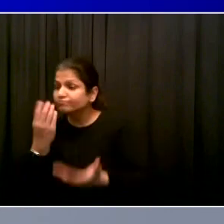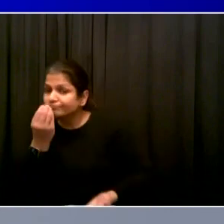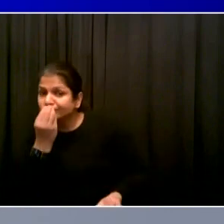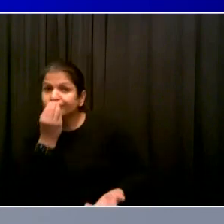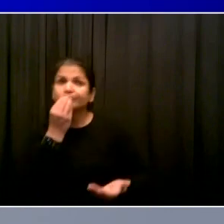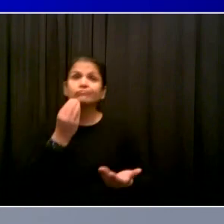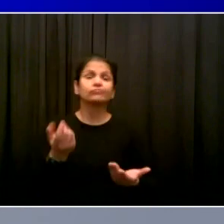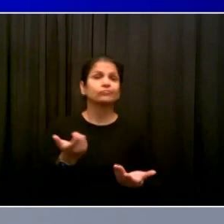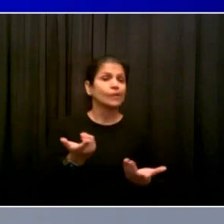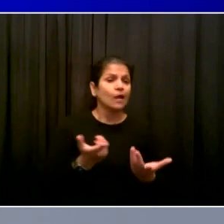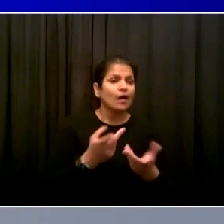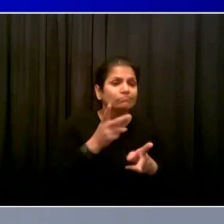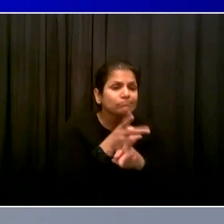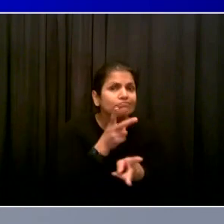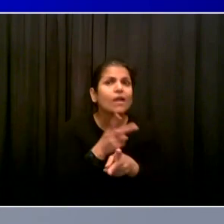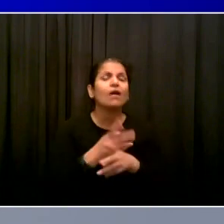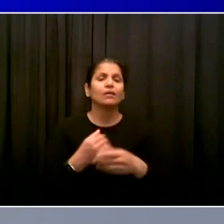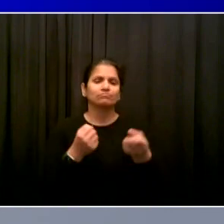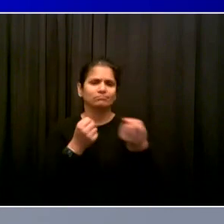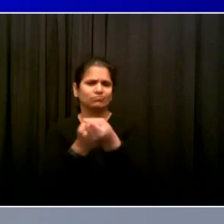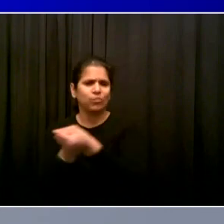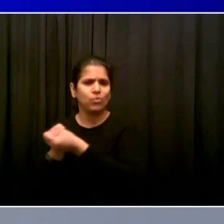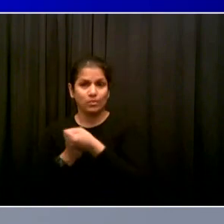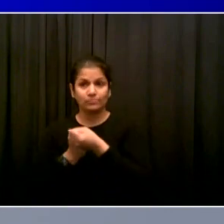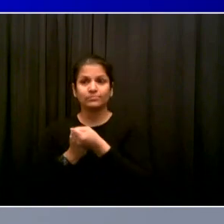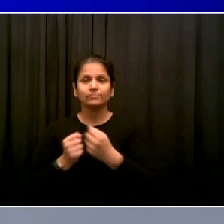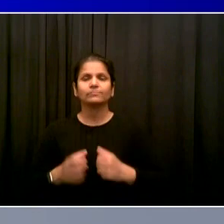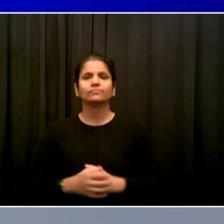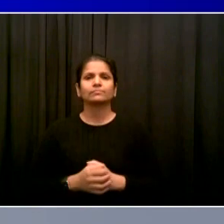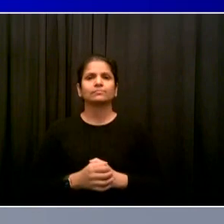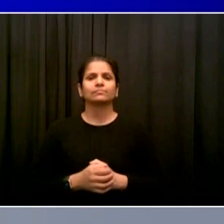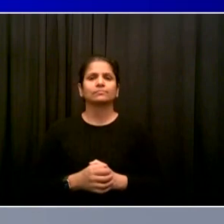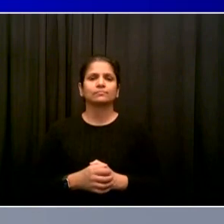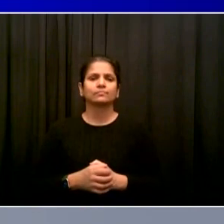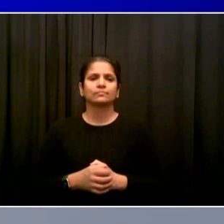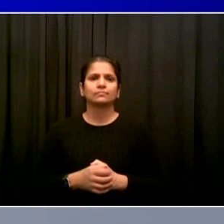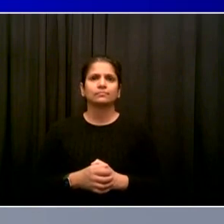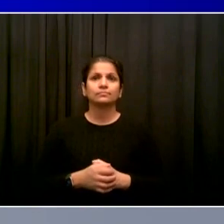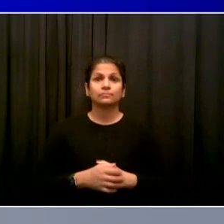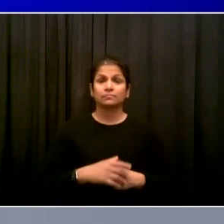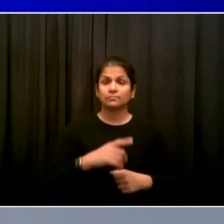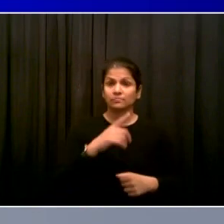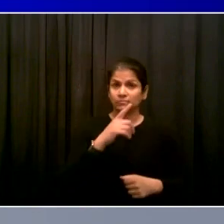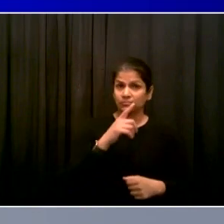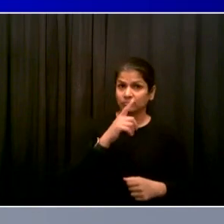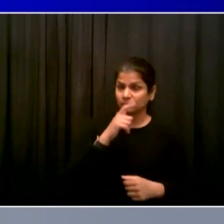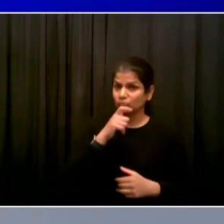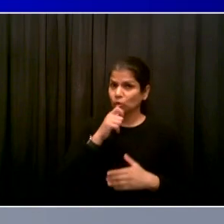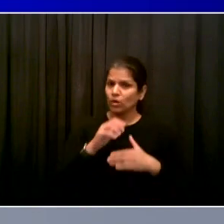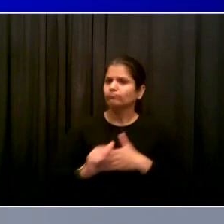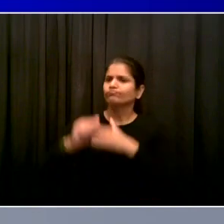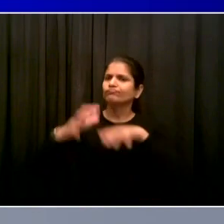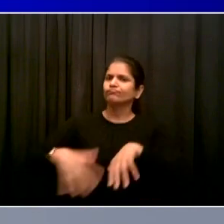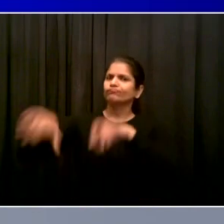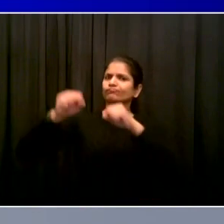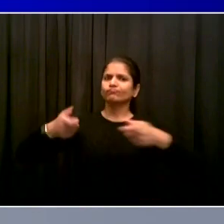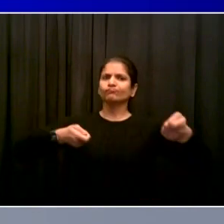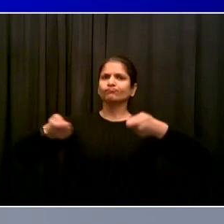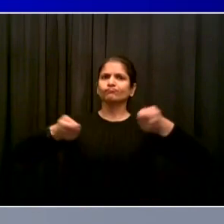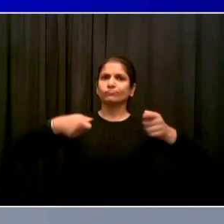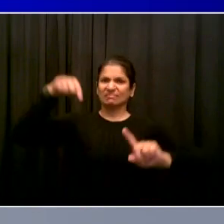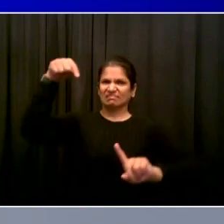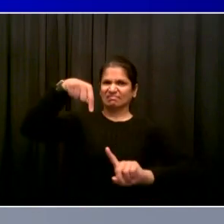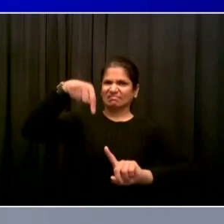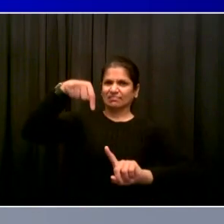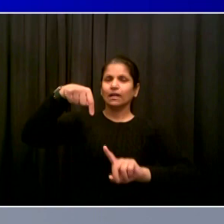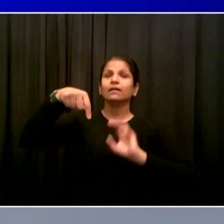so Test and Trace is exactly the right place to turn for the ongoing care that's going to be needed for